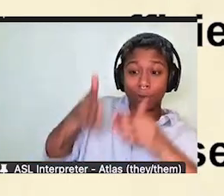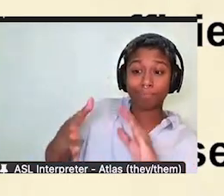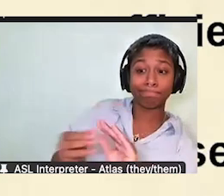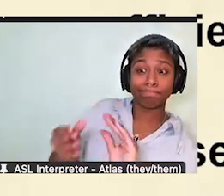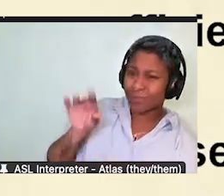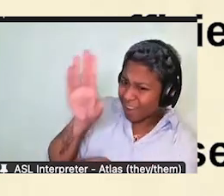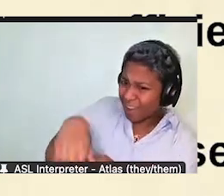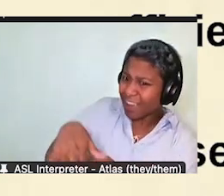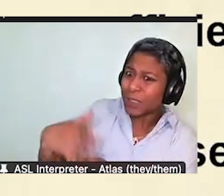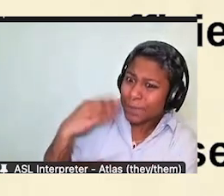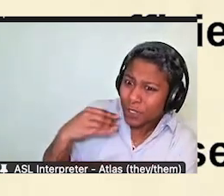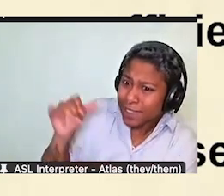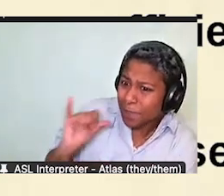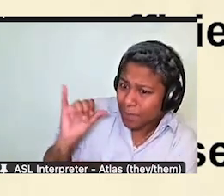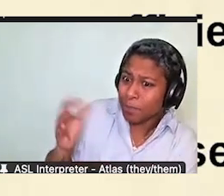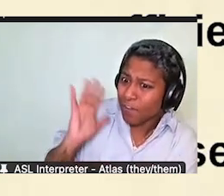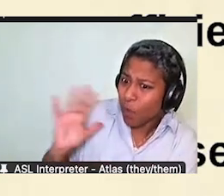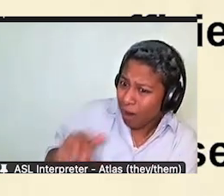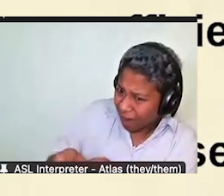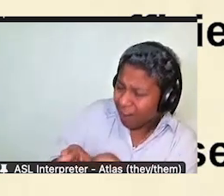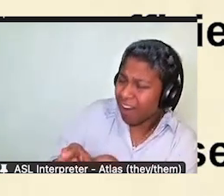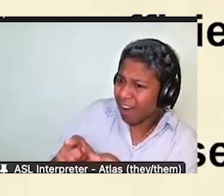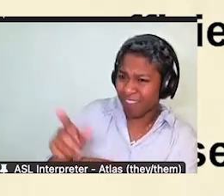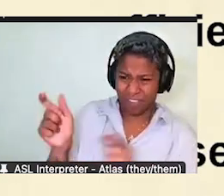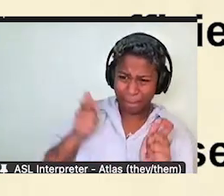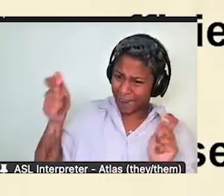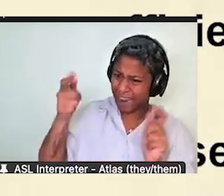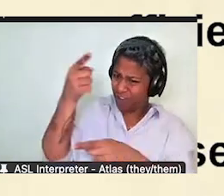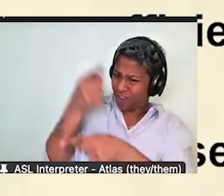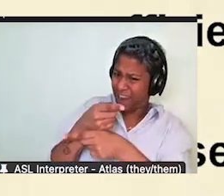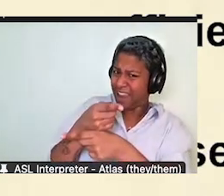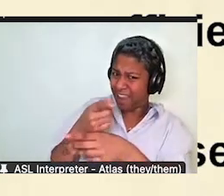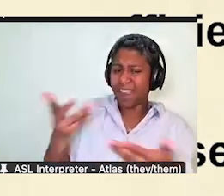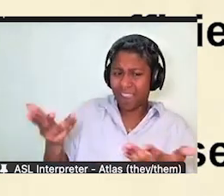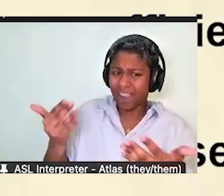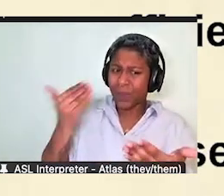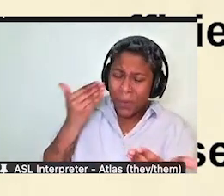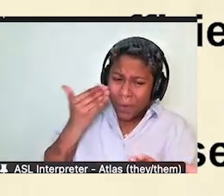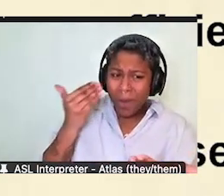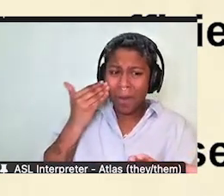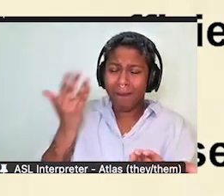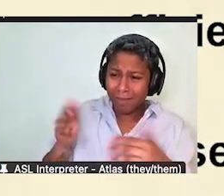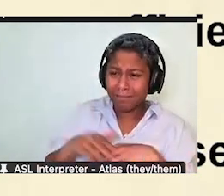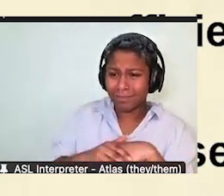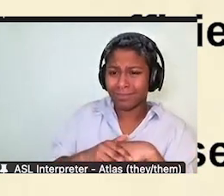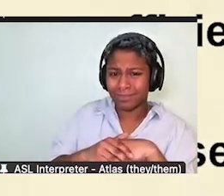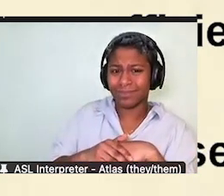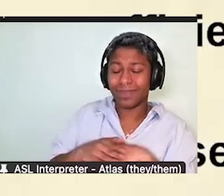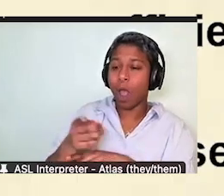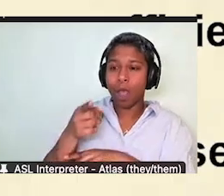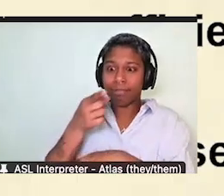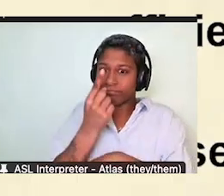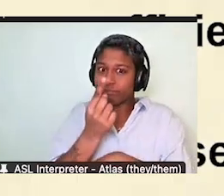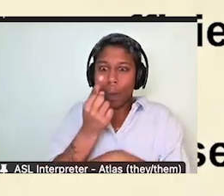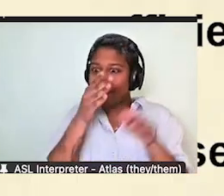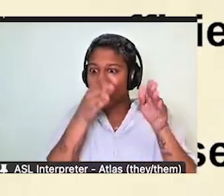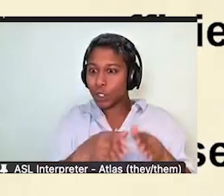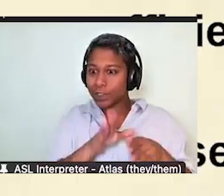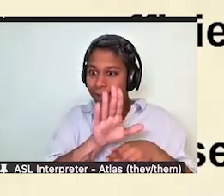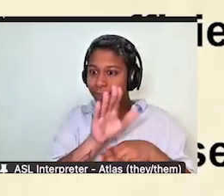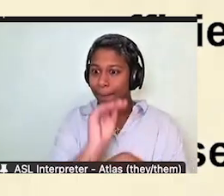Like, oh yeah, yeah. Yeah, they're kind of big. And like, I mean, they go up. I don't know. This person's miniature